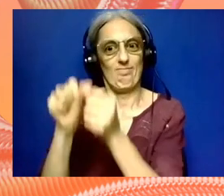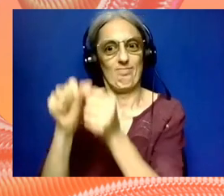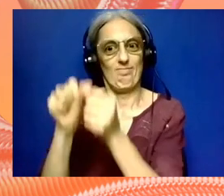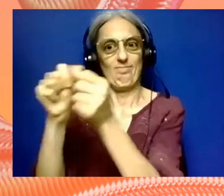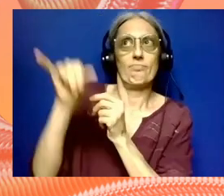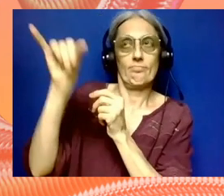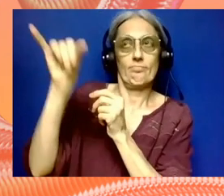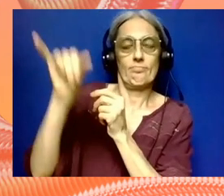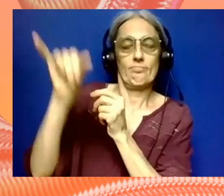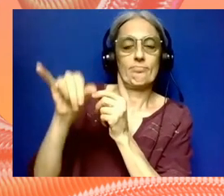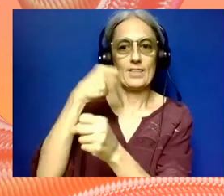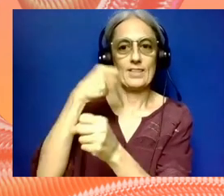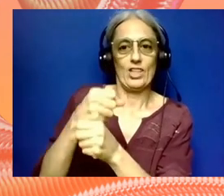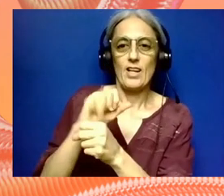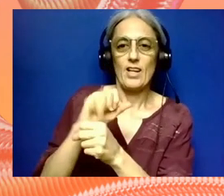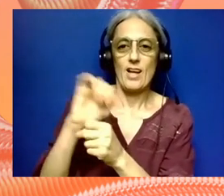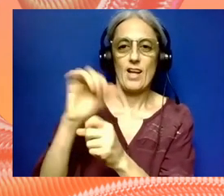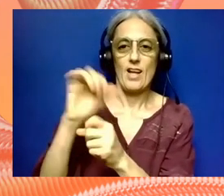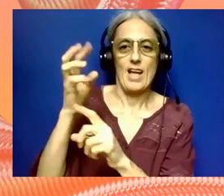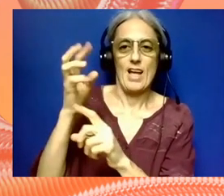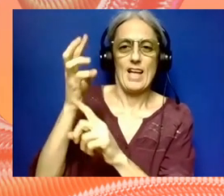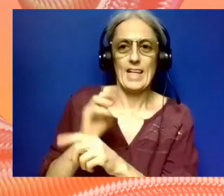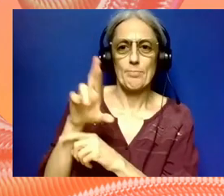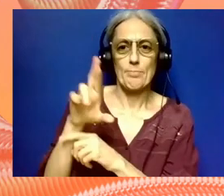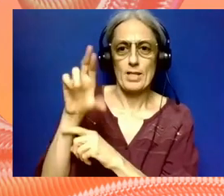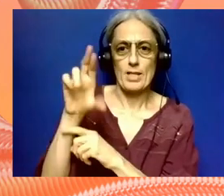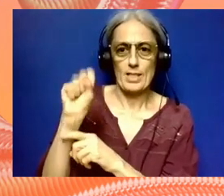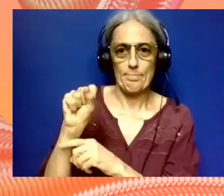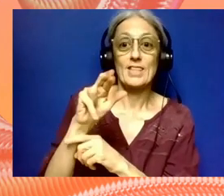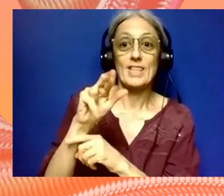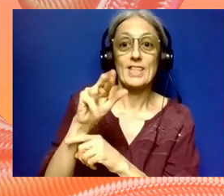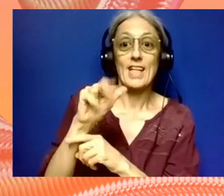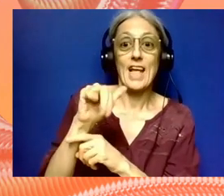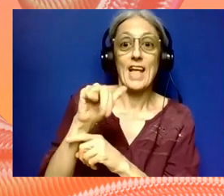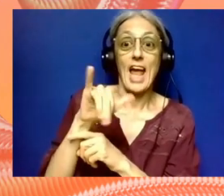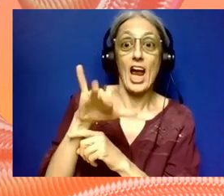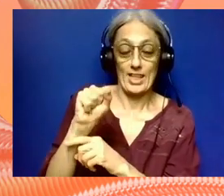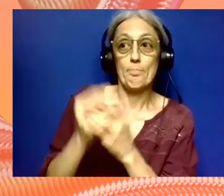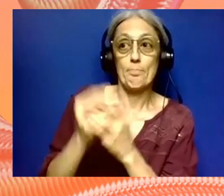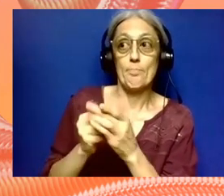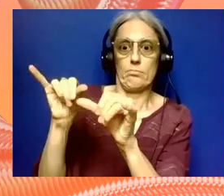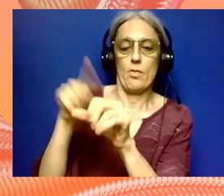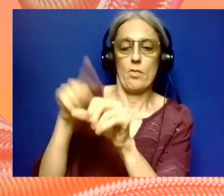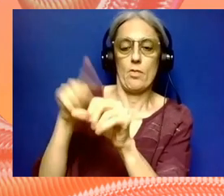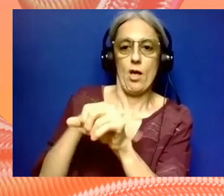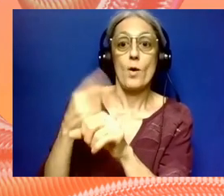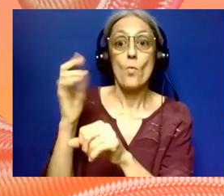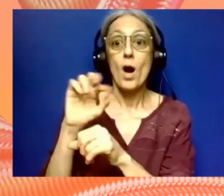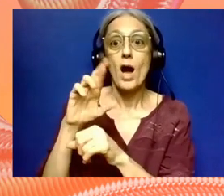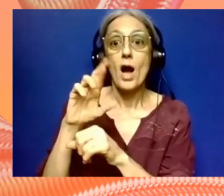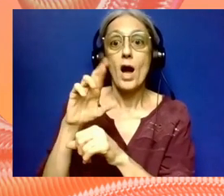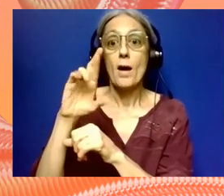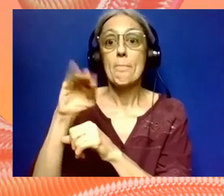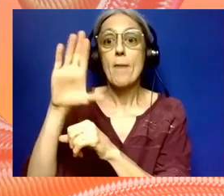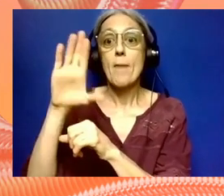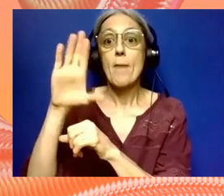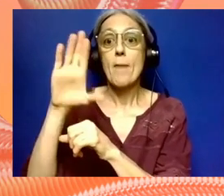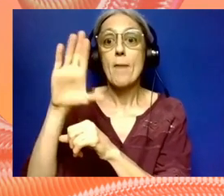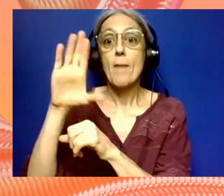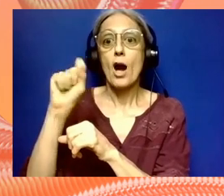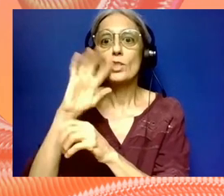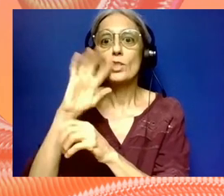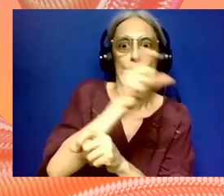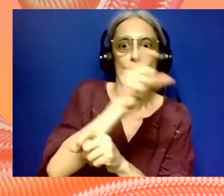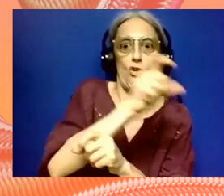It's like 6 months of Mars in Aries. Why? Because Mars is going to station retrograde in September. So Mars is the